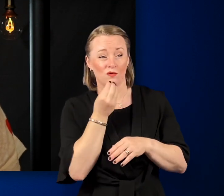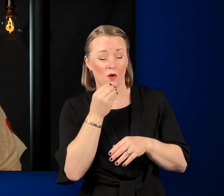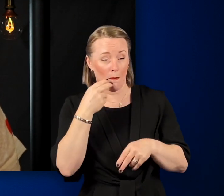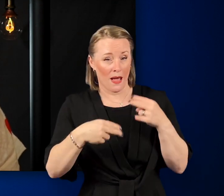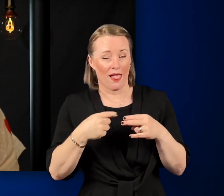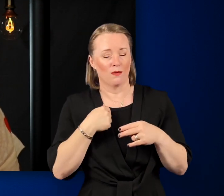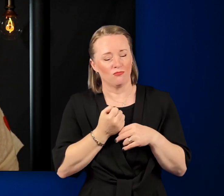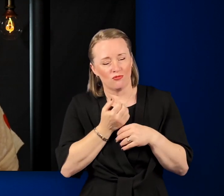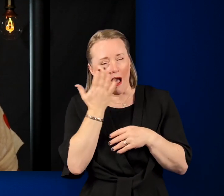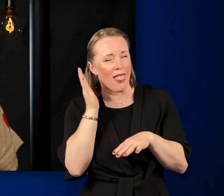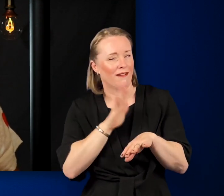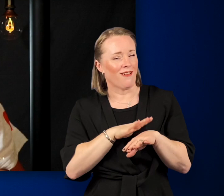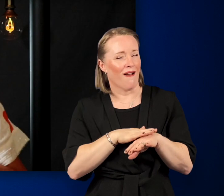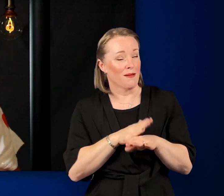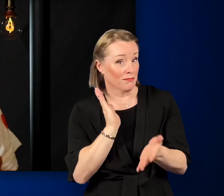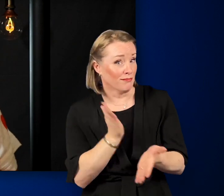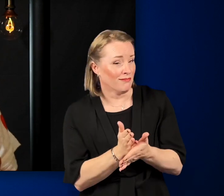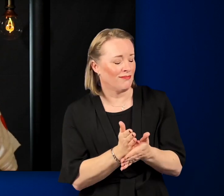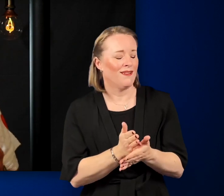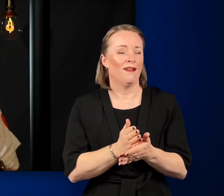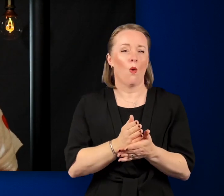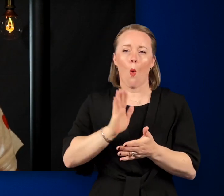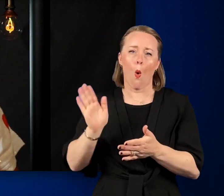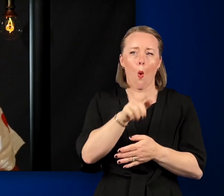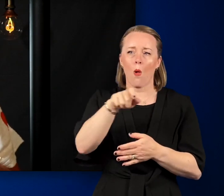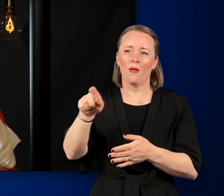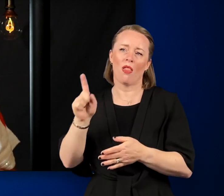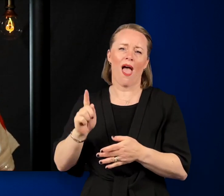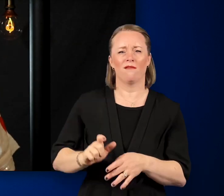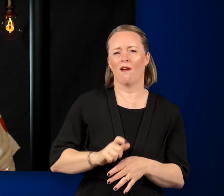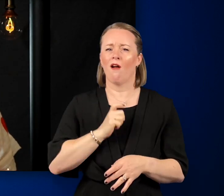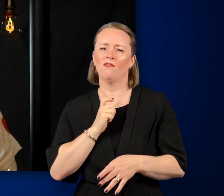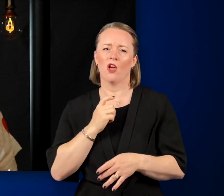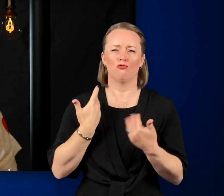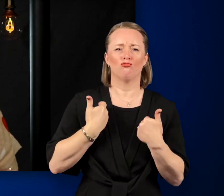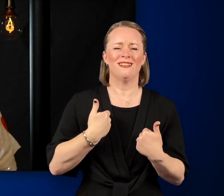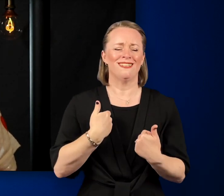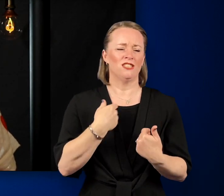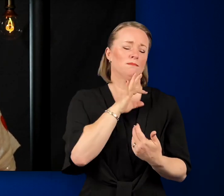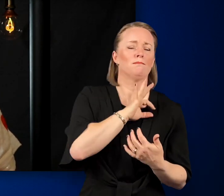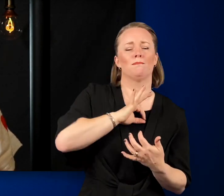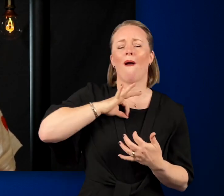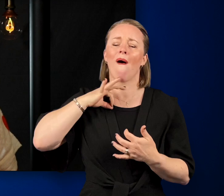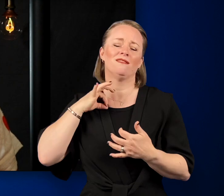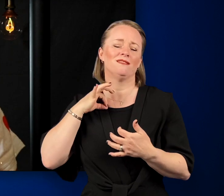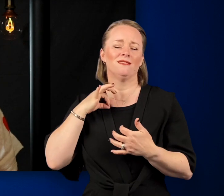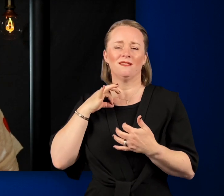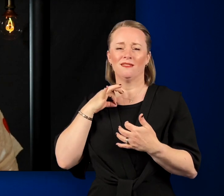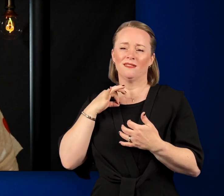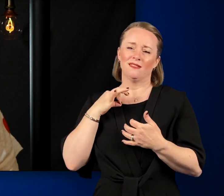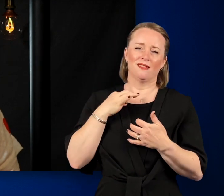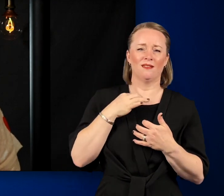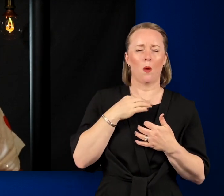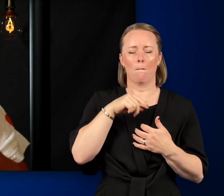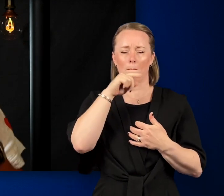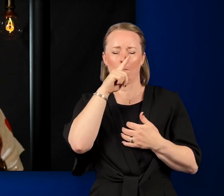I know, I was shy. And everybody there were wearing their pearls that they'd received for their 18th birthday. They were passing